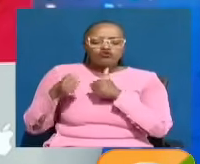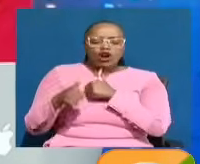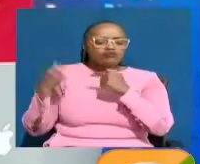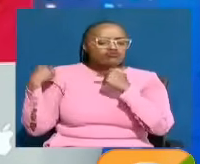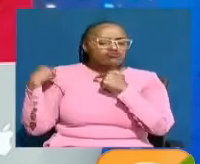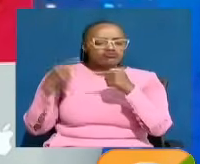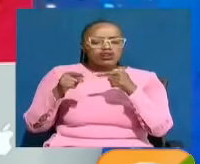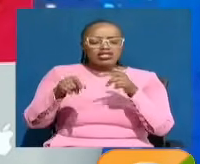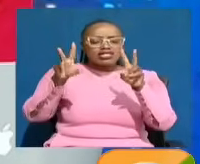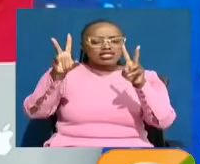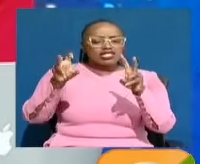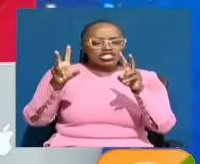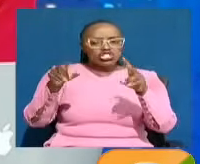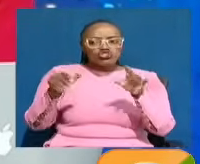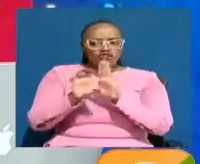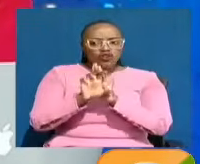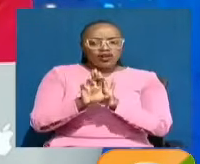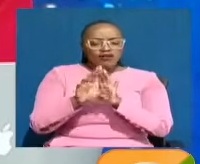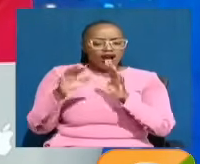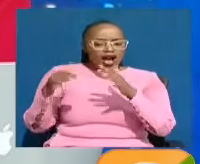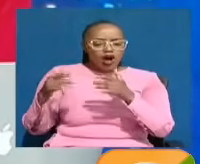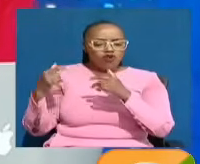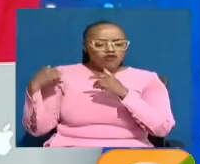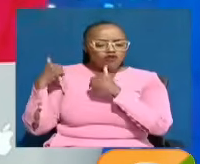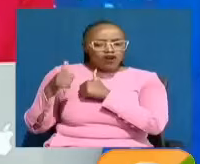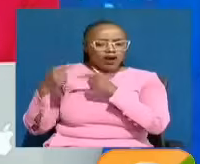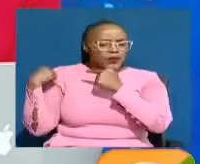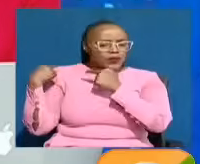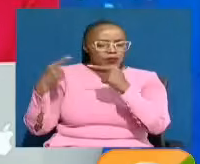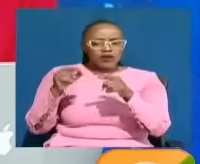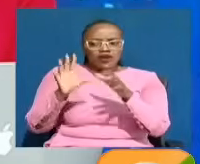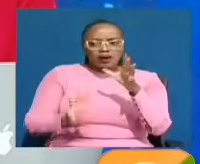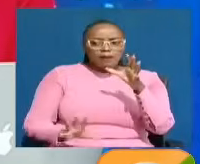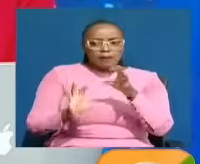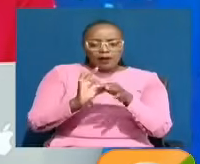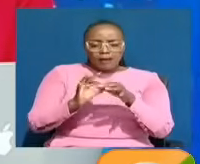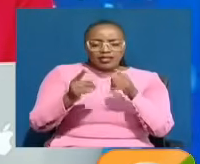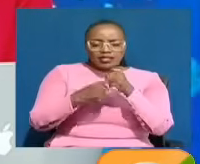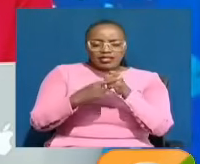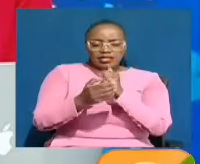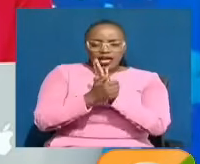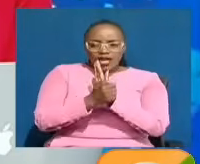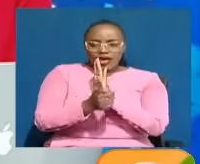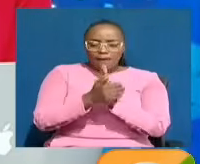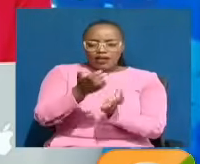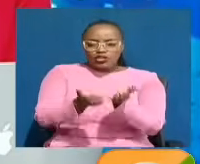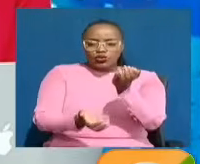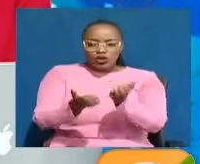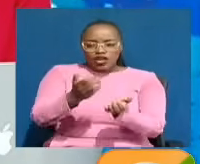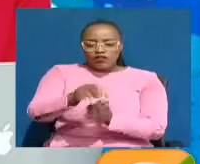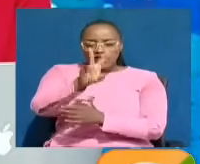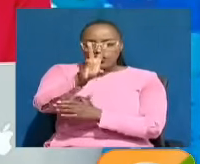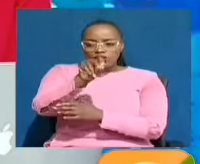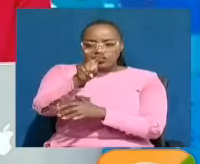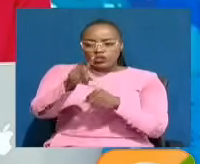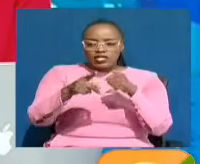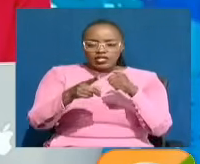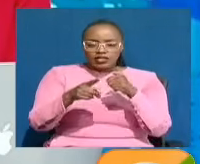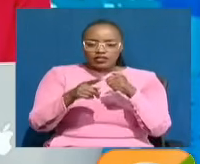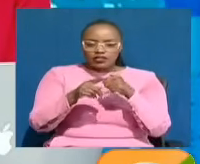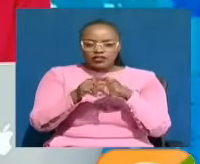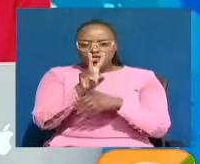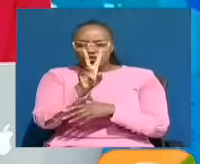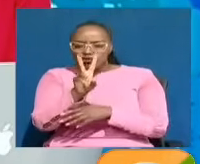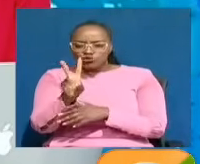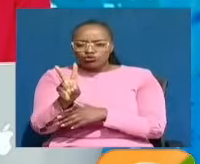regarding this panel, for example? How far are we regarding the 6 experts to evaluate the 2022 process, which